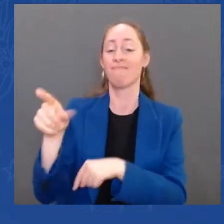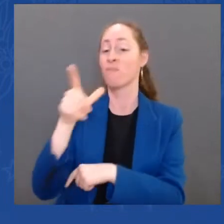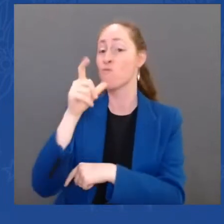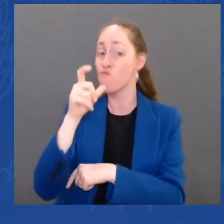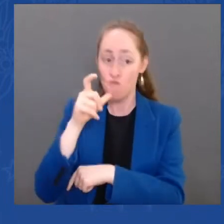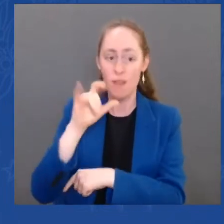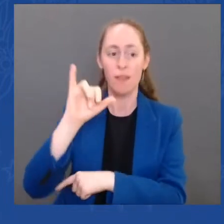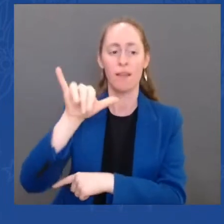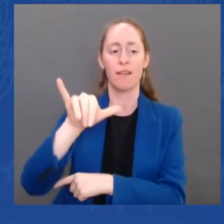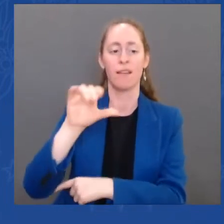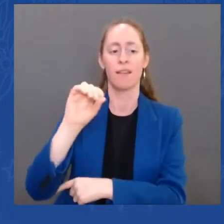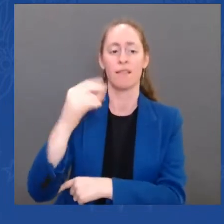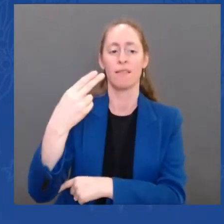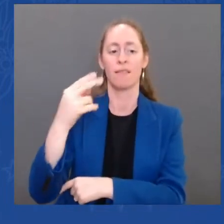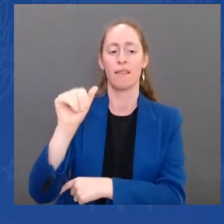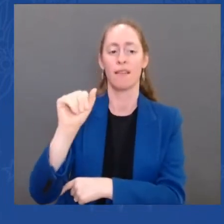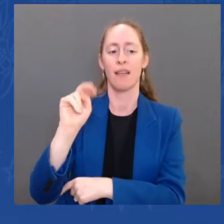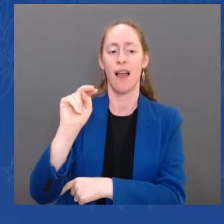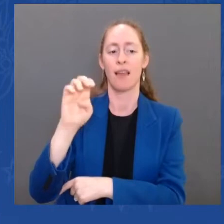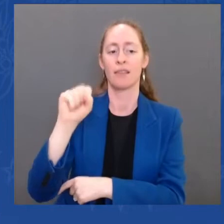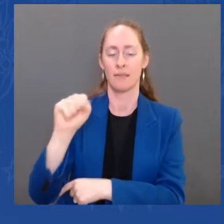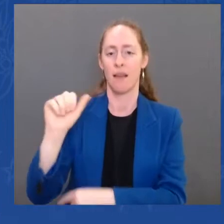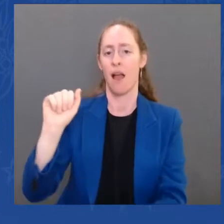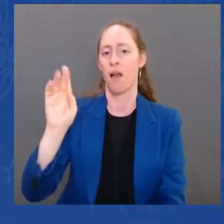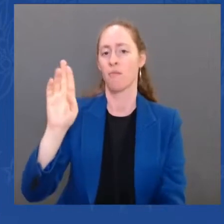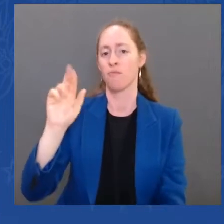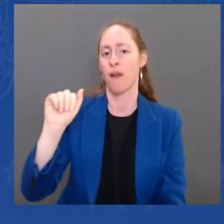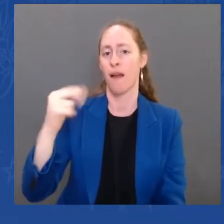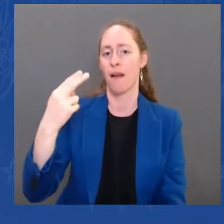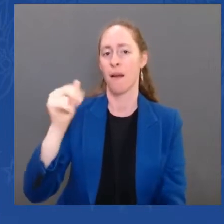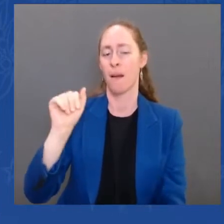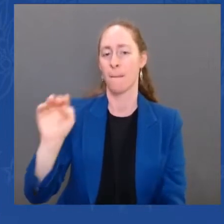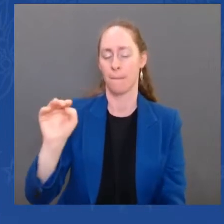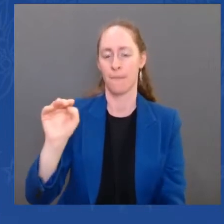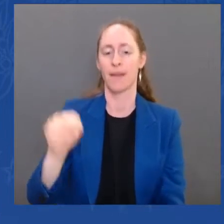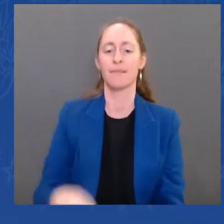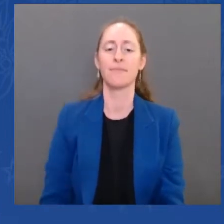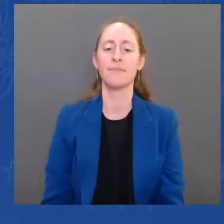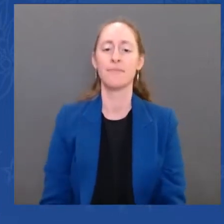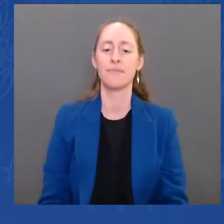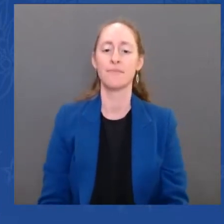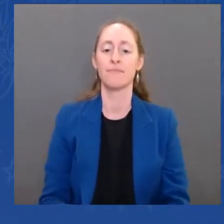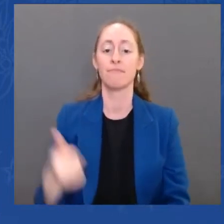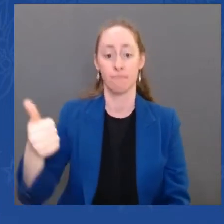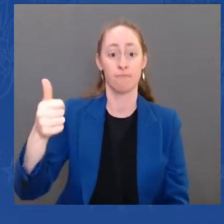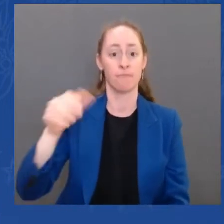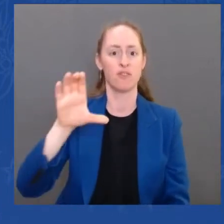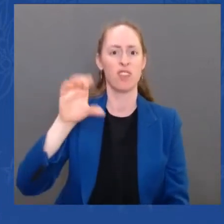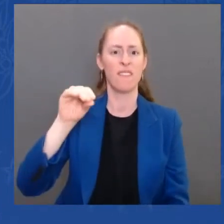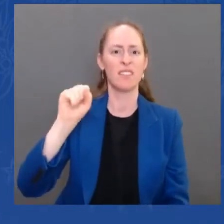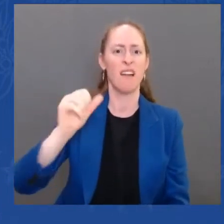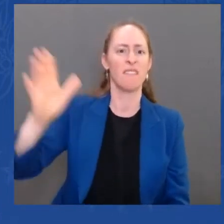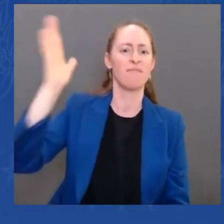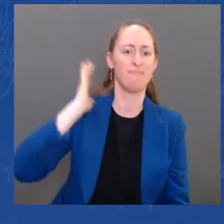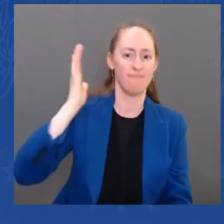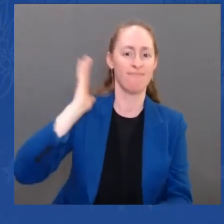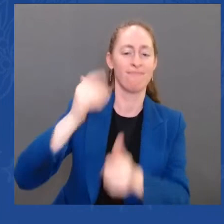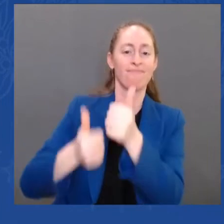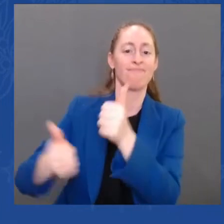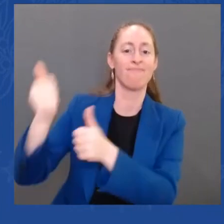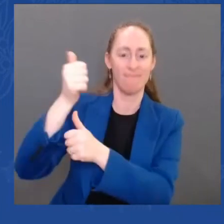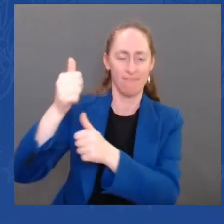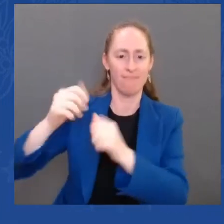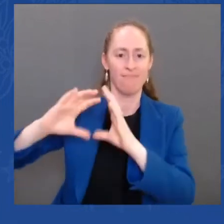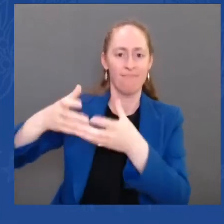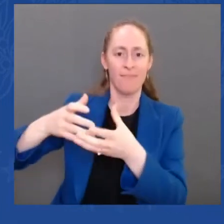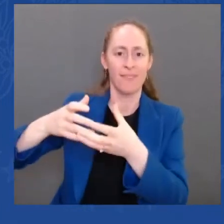us. Johannes served as the Chief of Staff of the National Security Council since the first day of my administration. And so